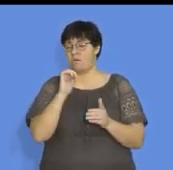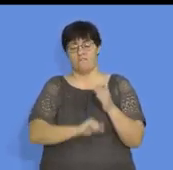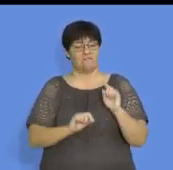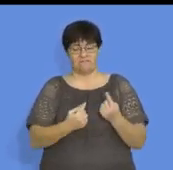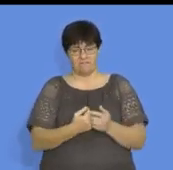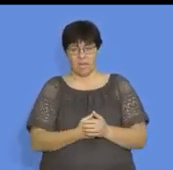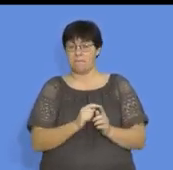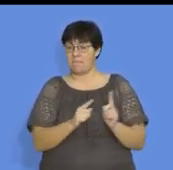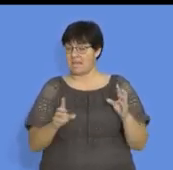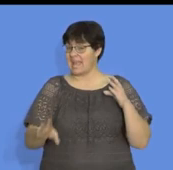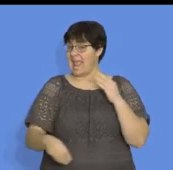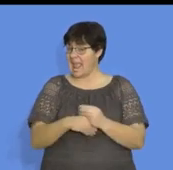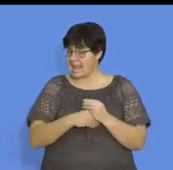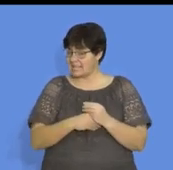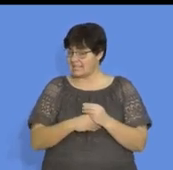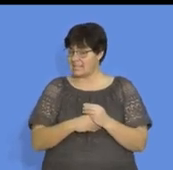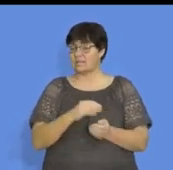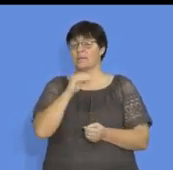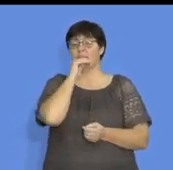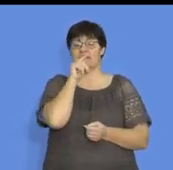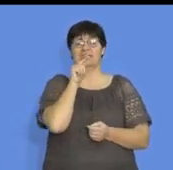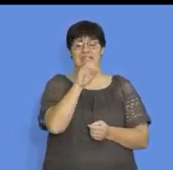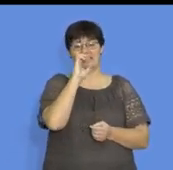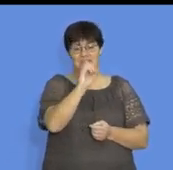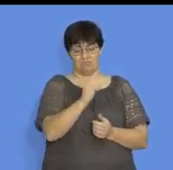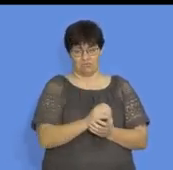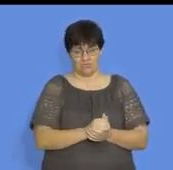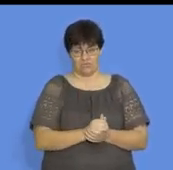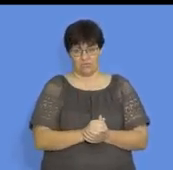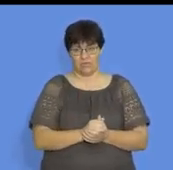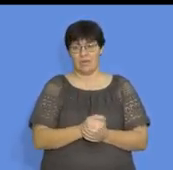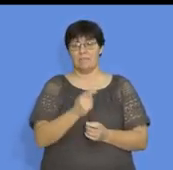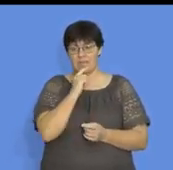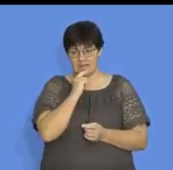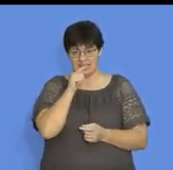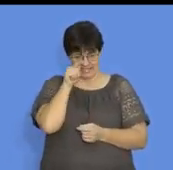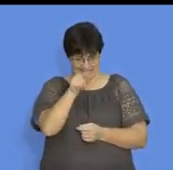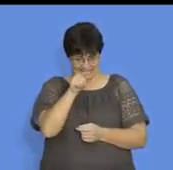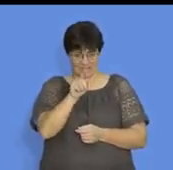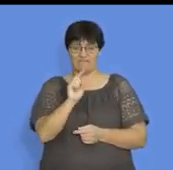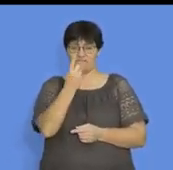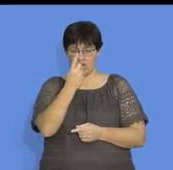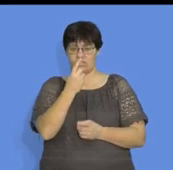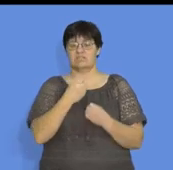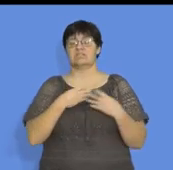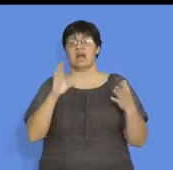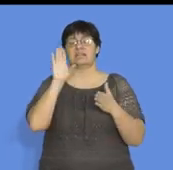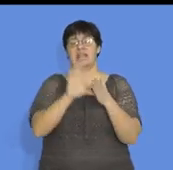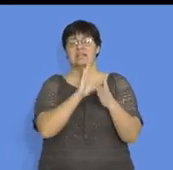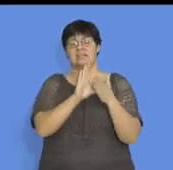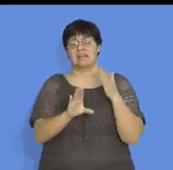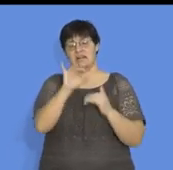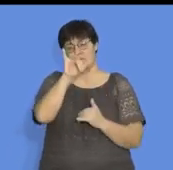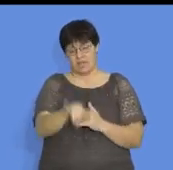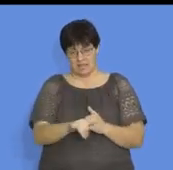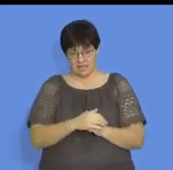cannot subtract. But if I add them, it will give me 0. So it means I must then first start by